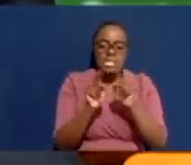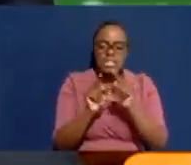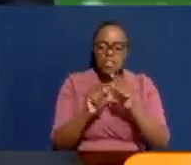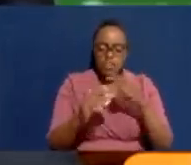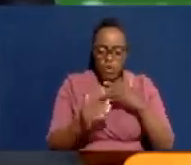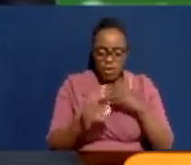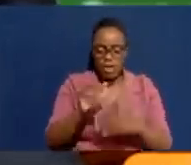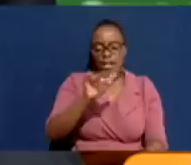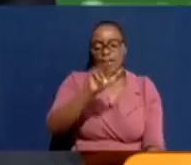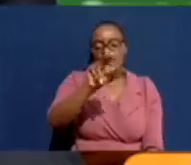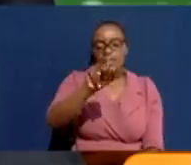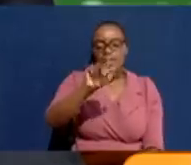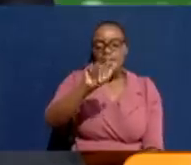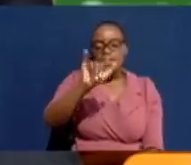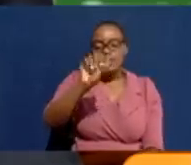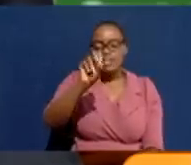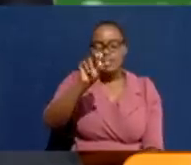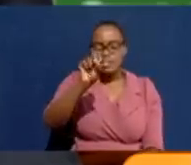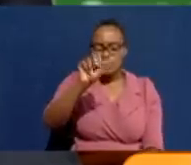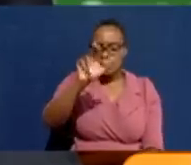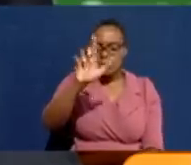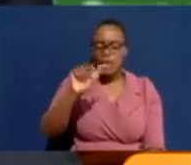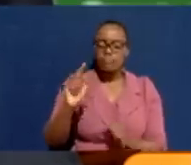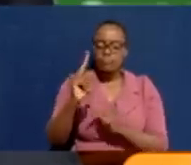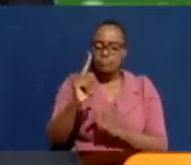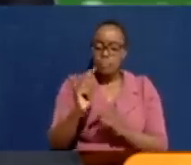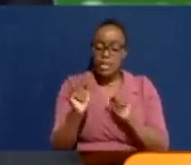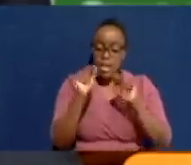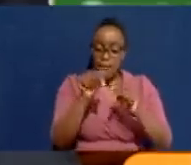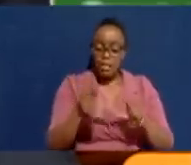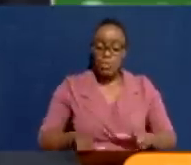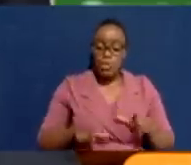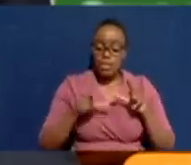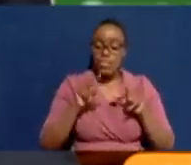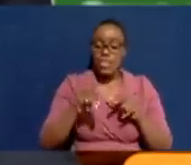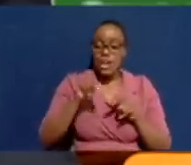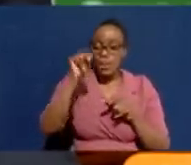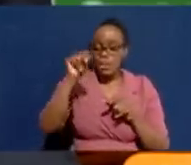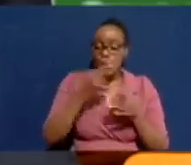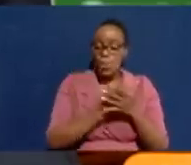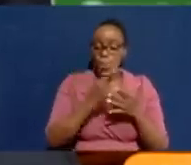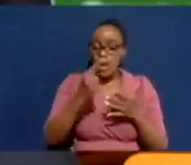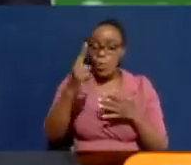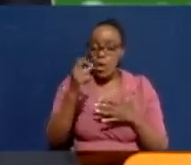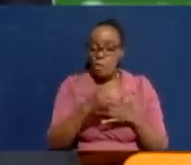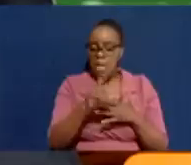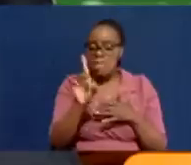Honorable Naisula coming to live in the North Rift. Not for a week, not for a